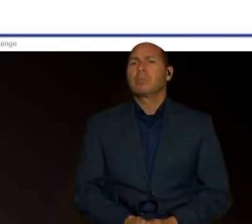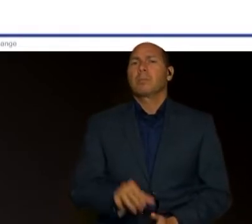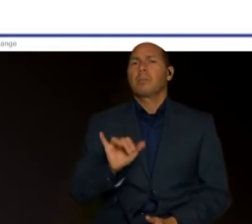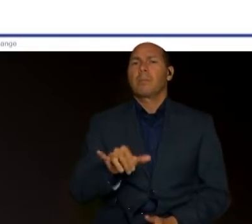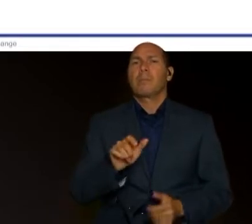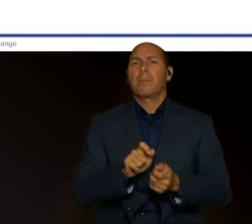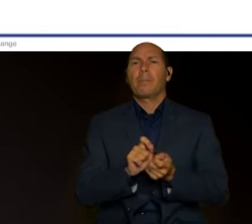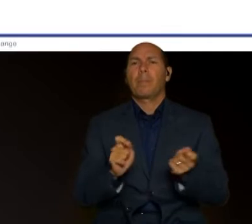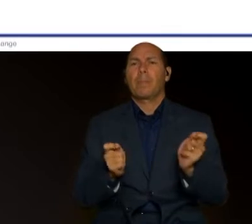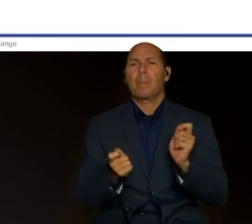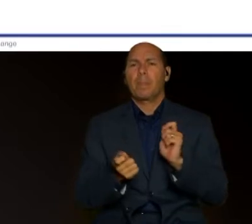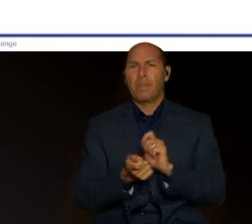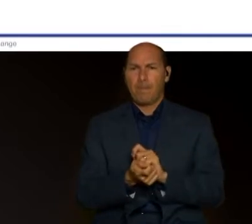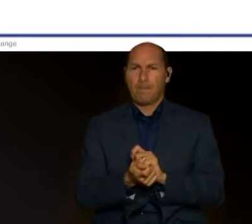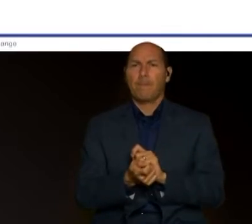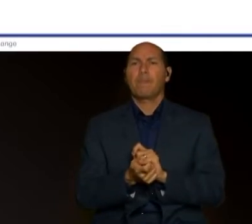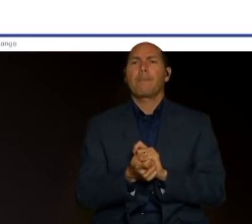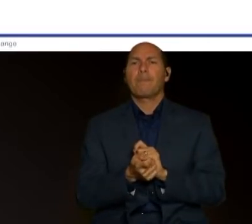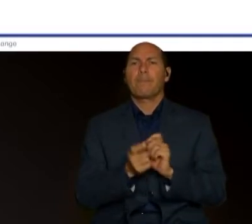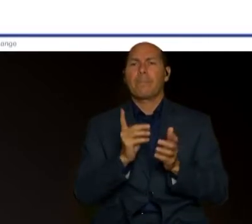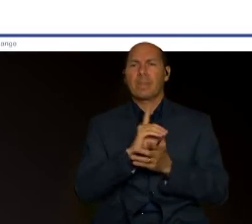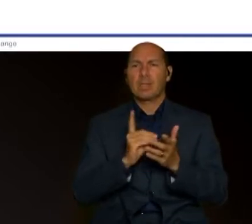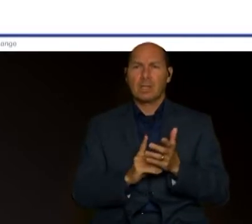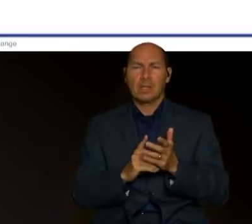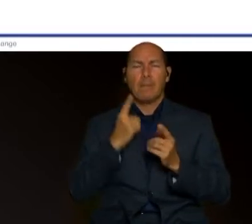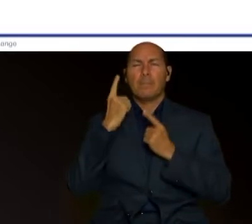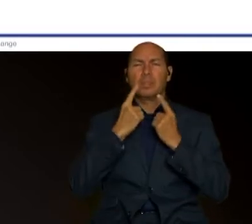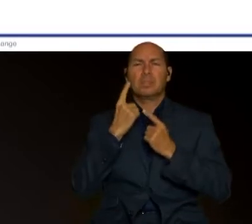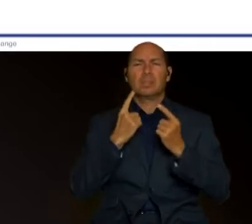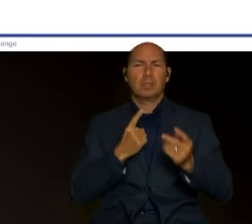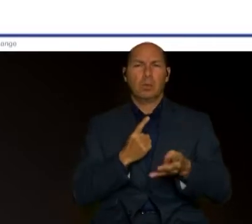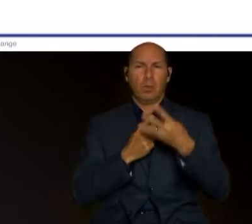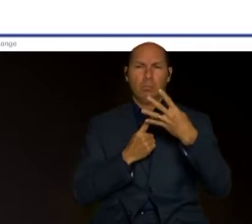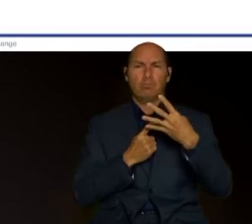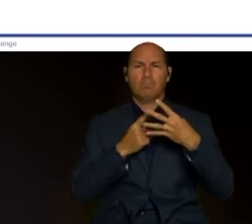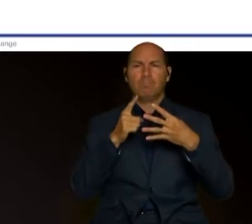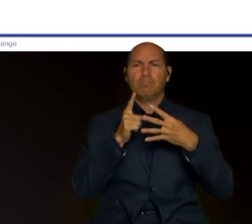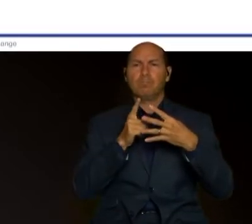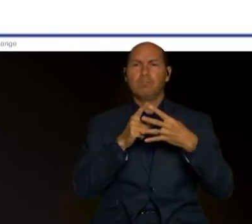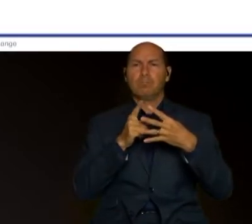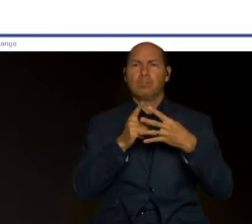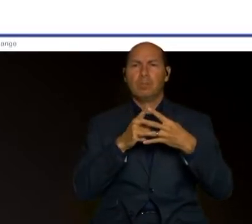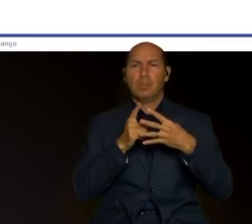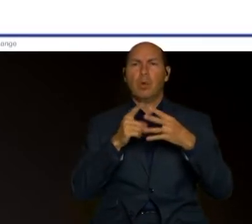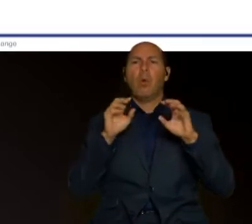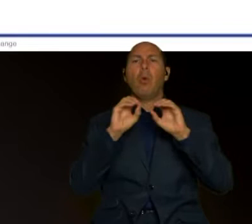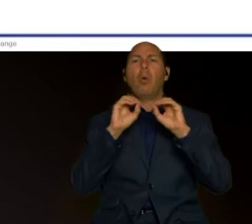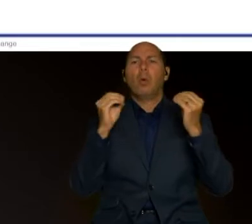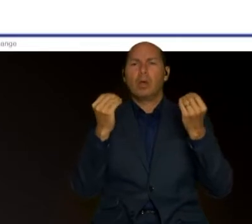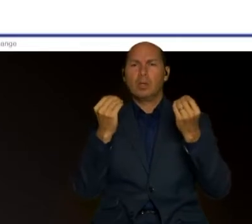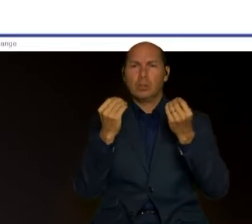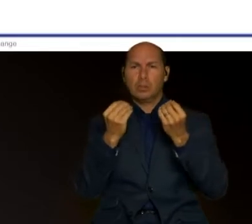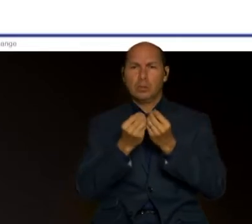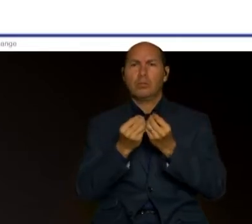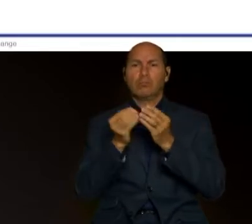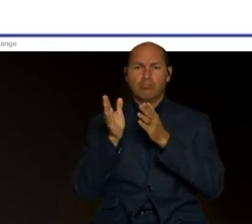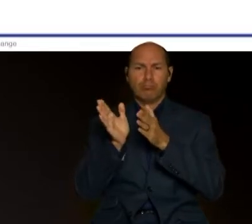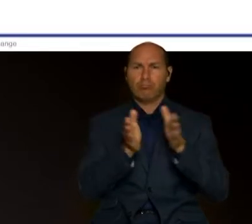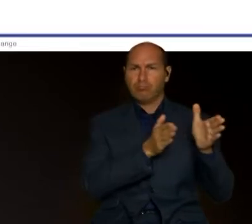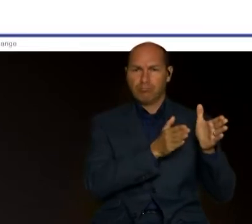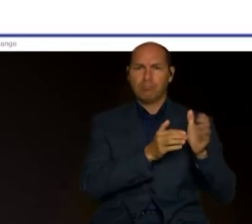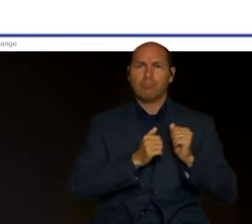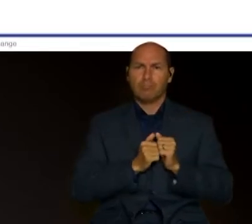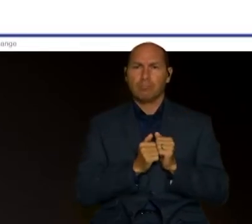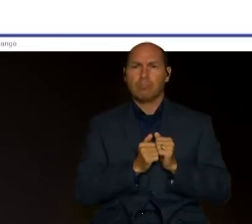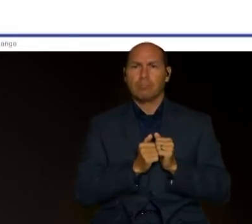The reform was designed with these four parameters in mind. First, the